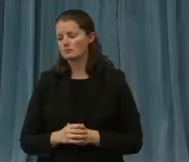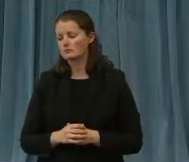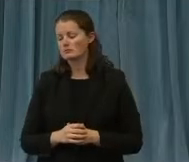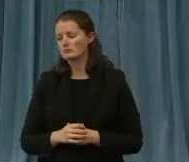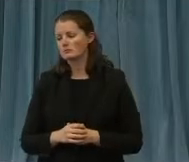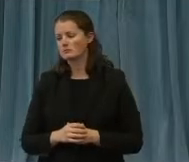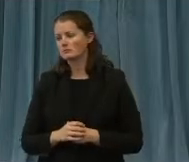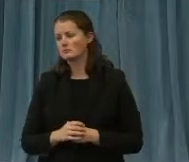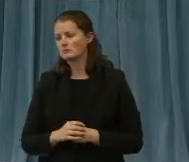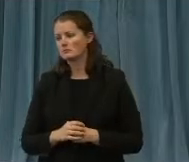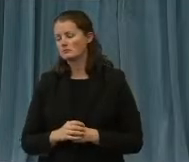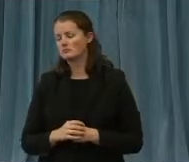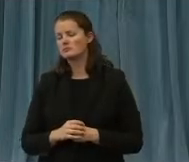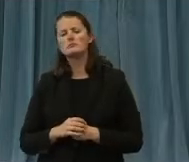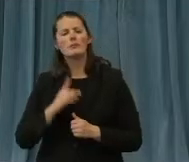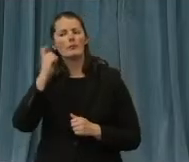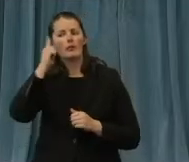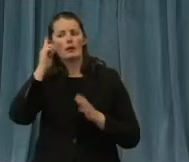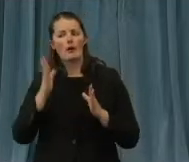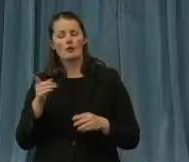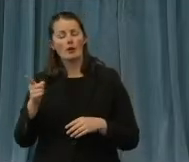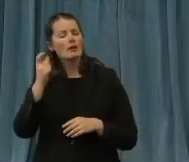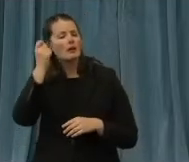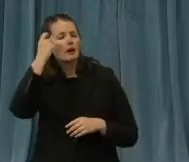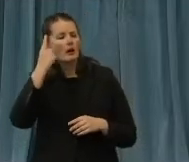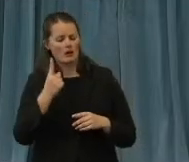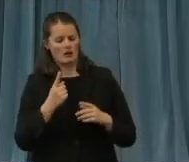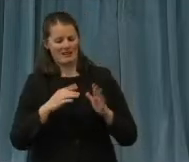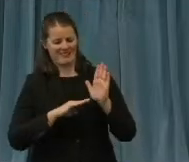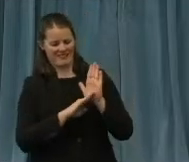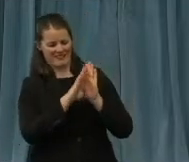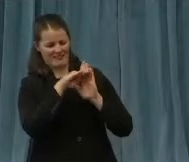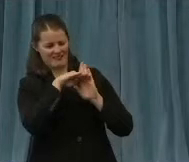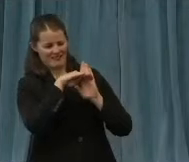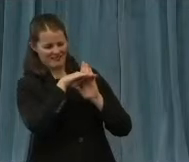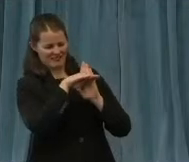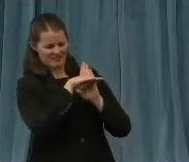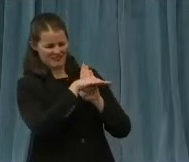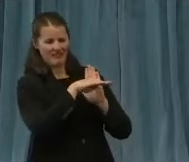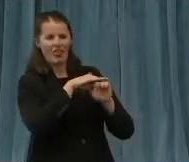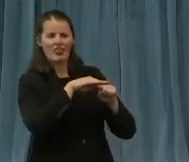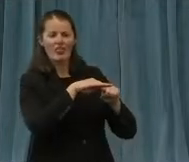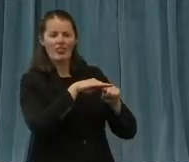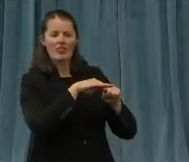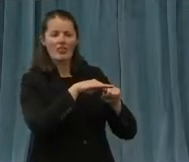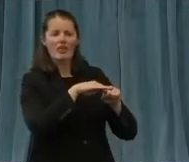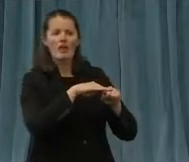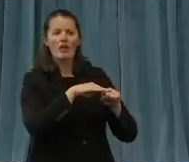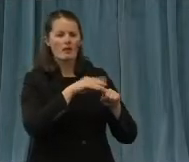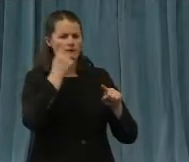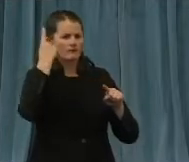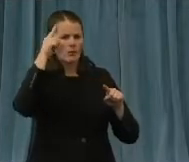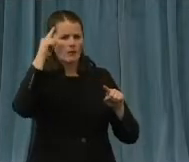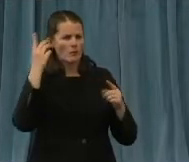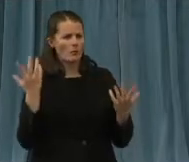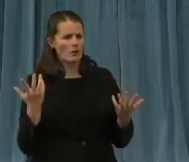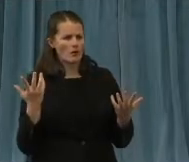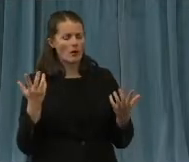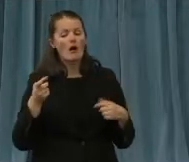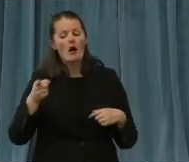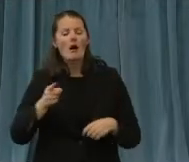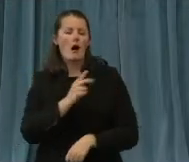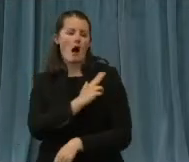medical facilities to maintain capacity so that a surge wouldn't put us over and we don't have enough hospital beds,